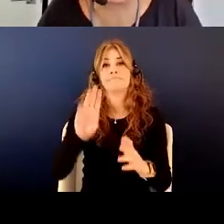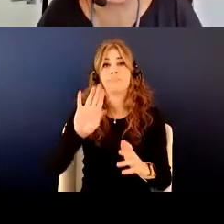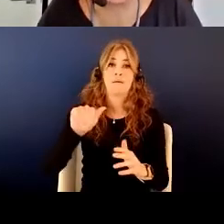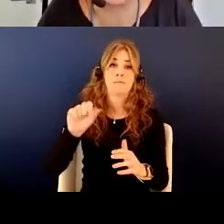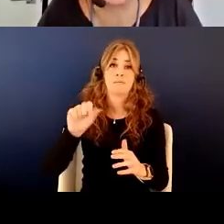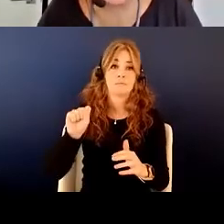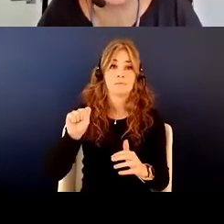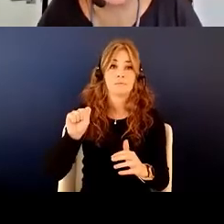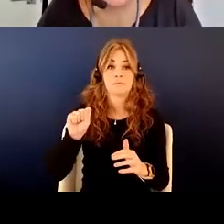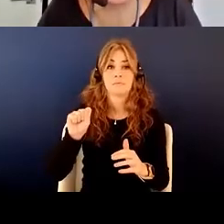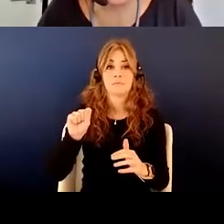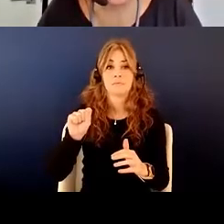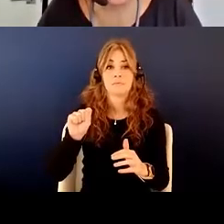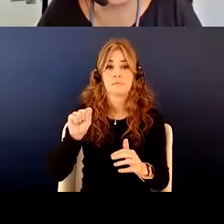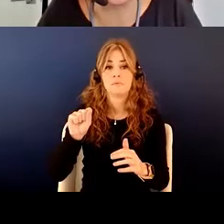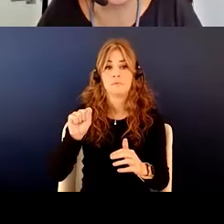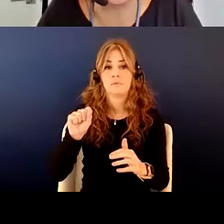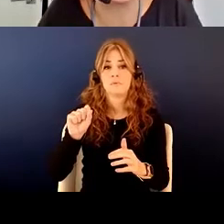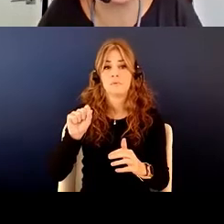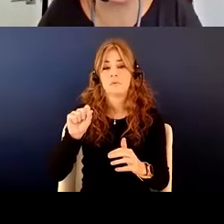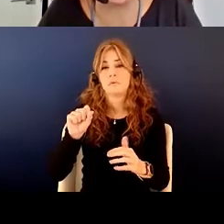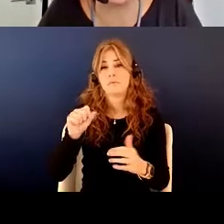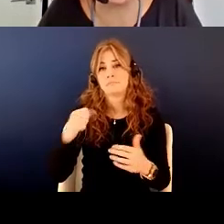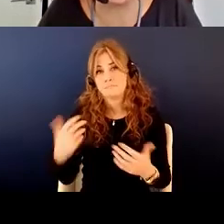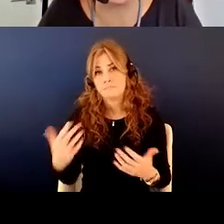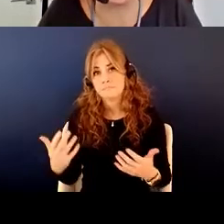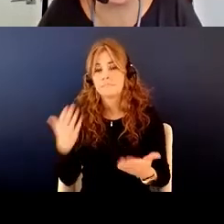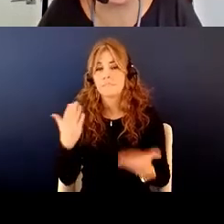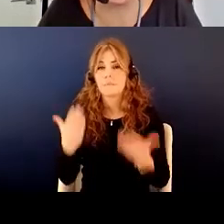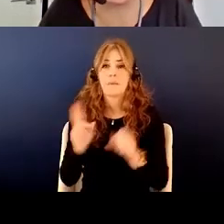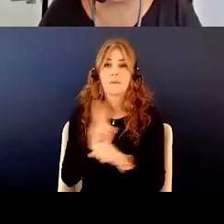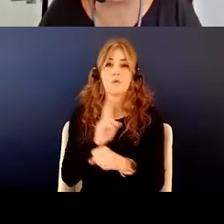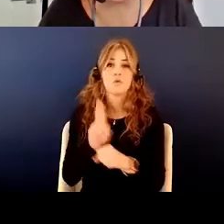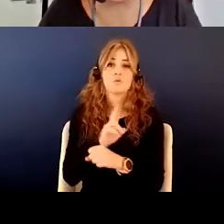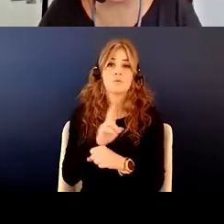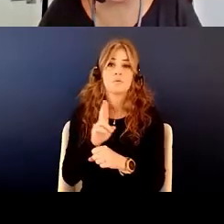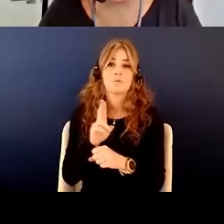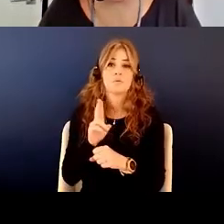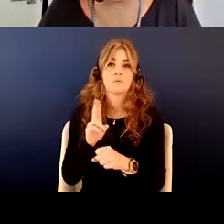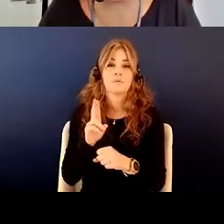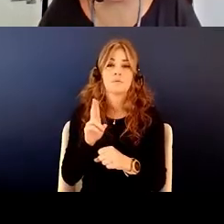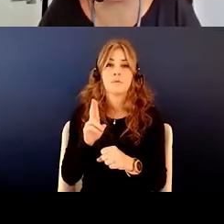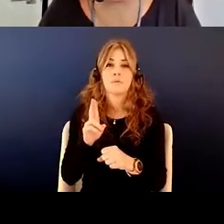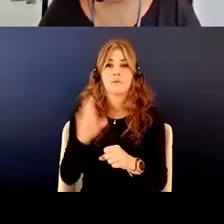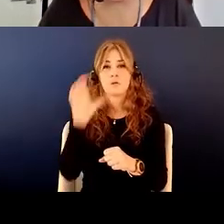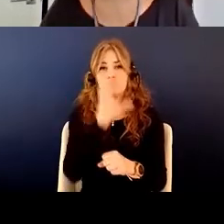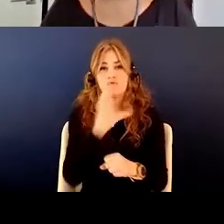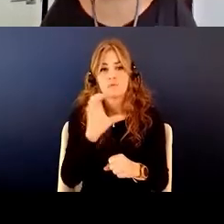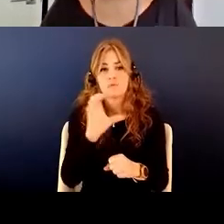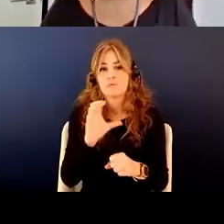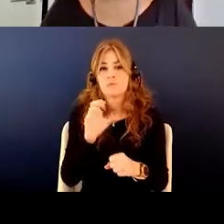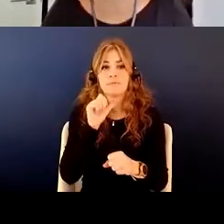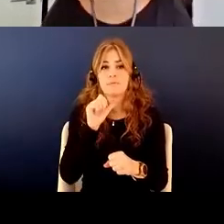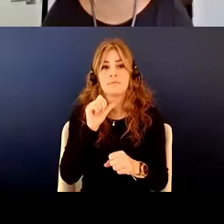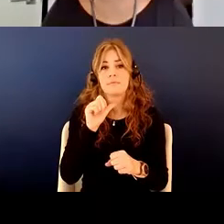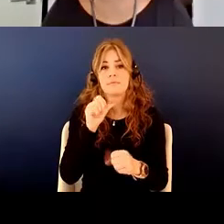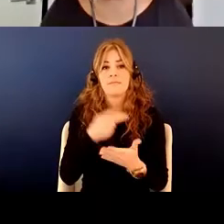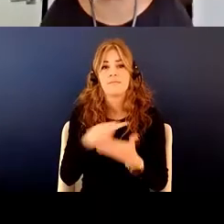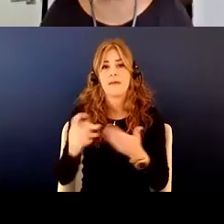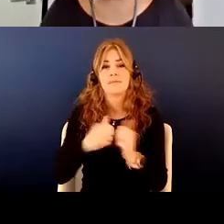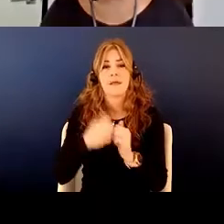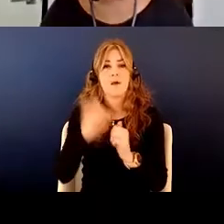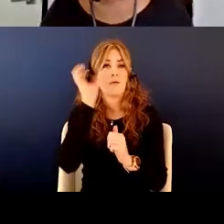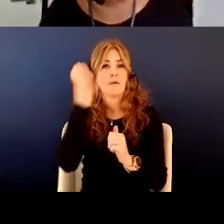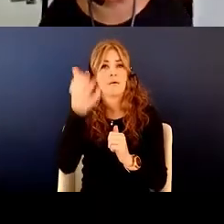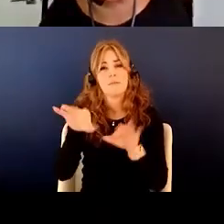literature search stage is that we might use search strategies that fail to represent sort of how concepts are defined